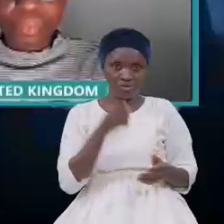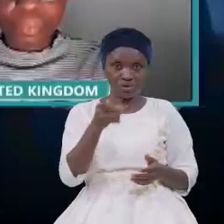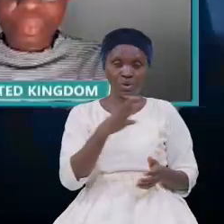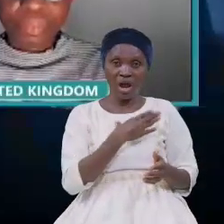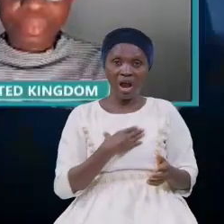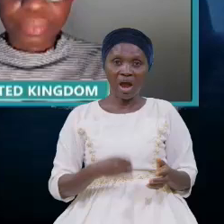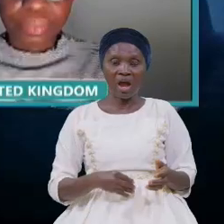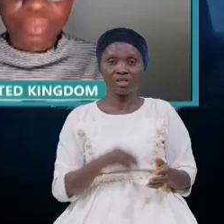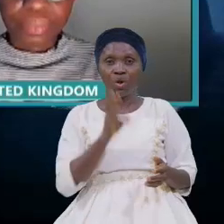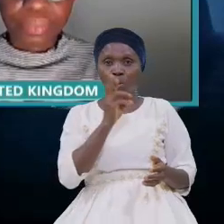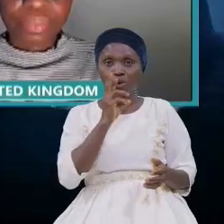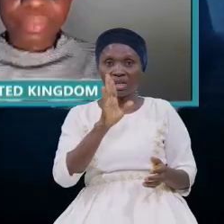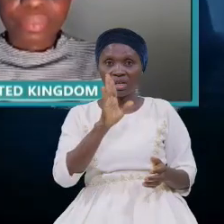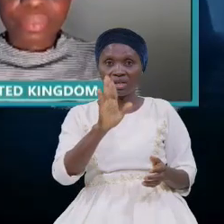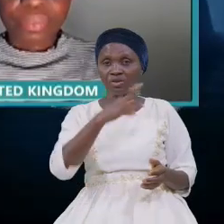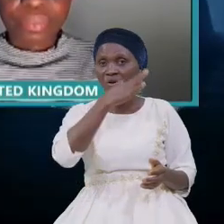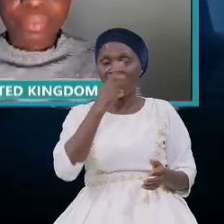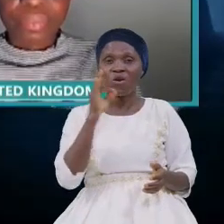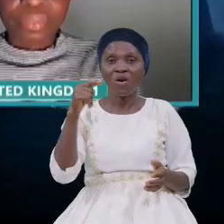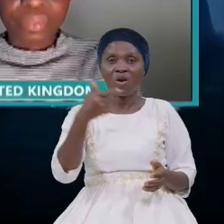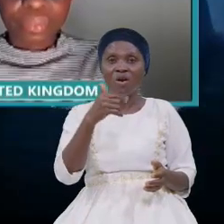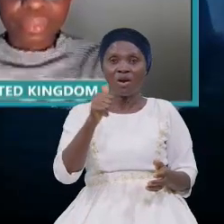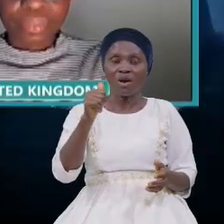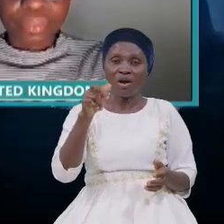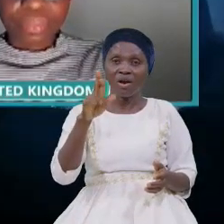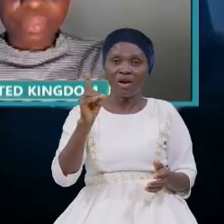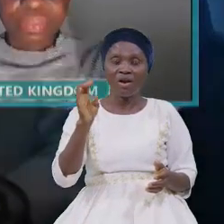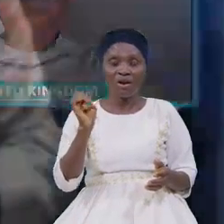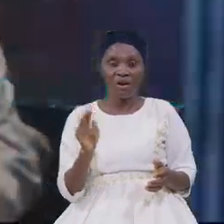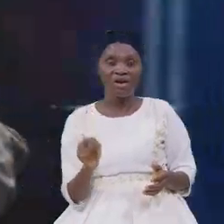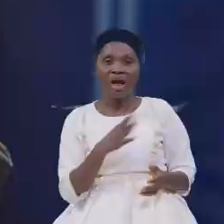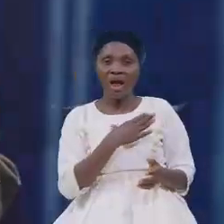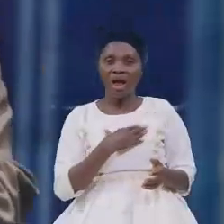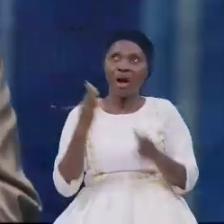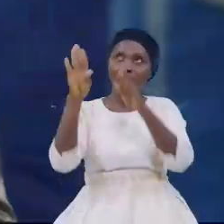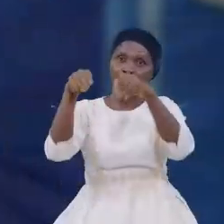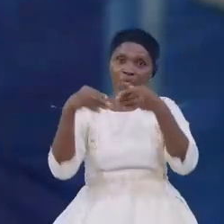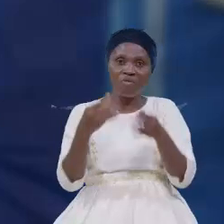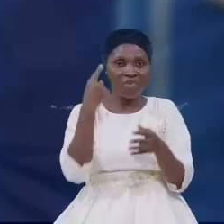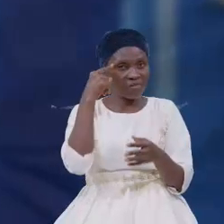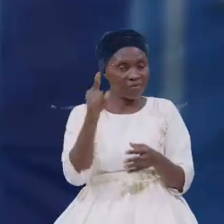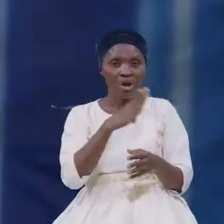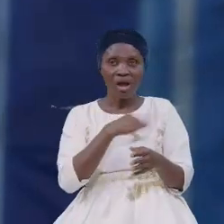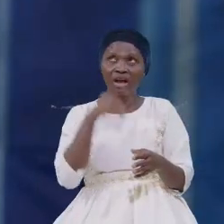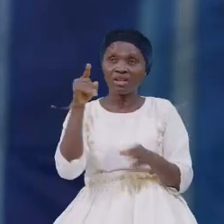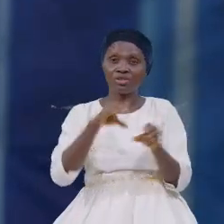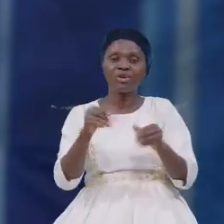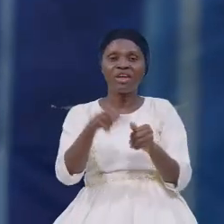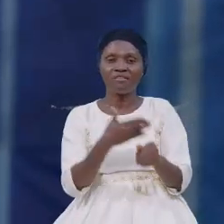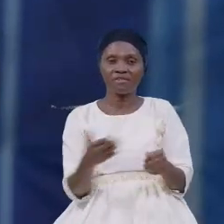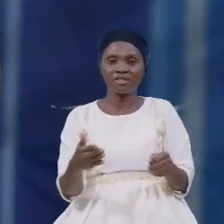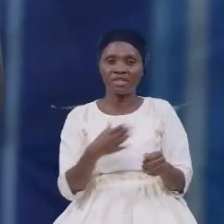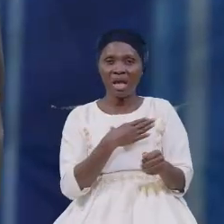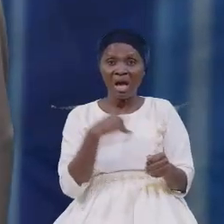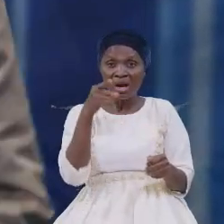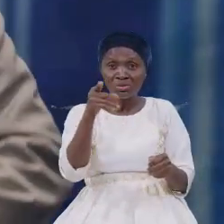He sugars your tea. And he does everything. And you didn't even look his direction. Thank